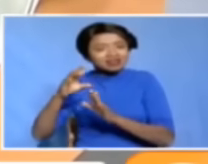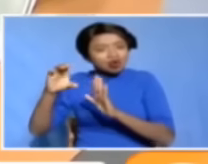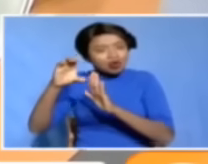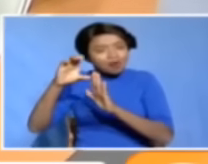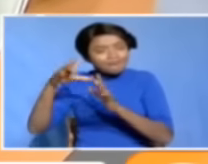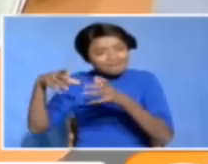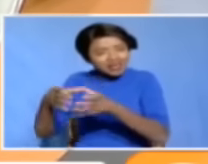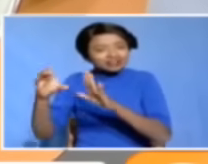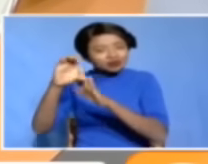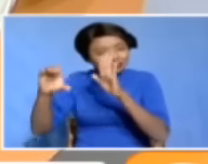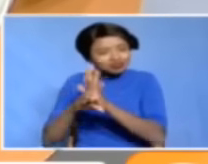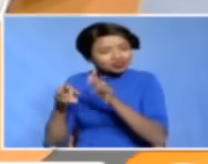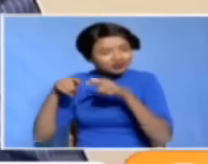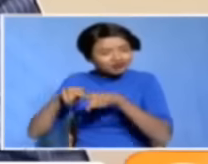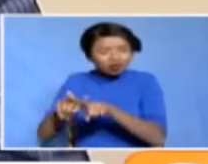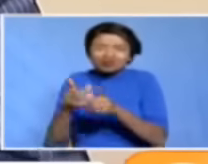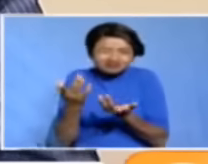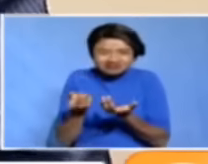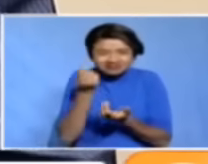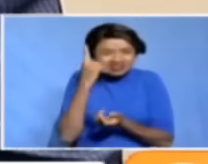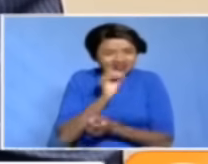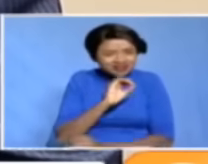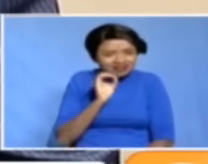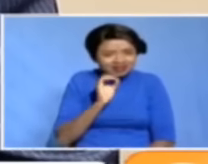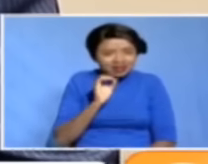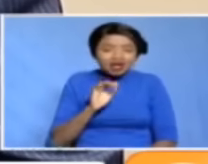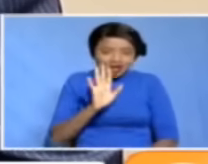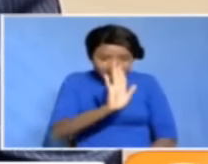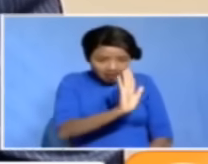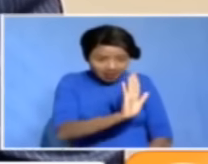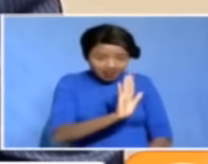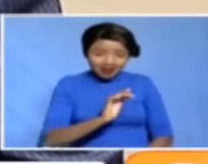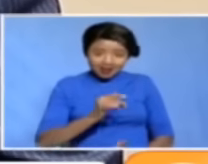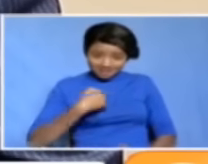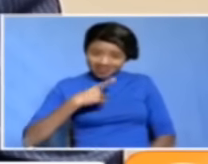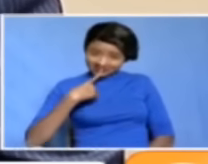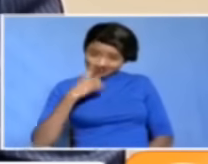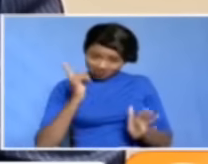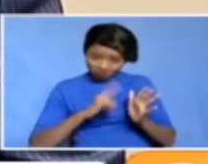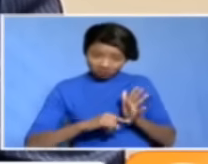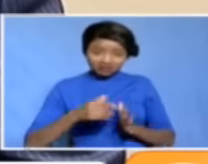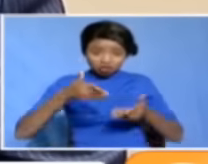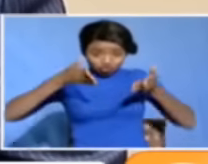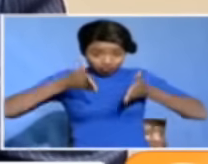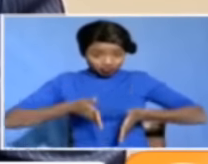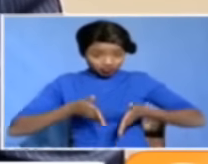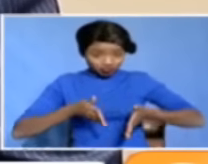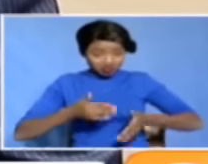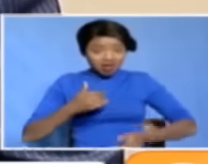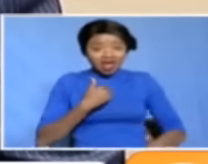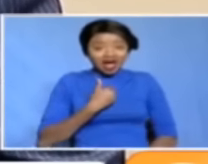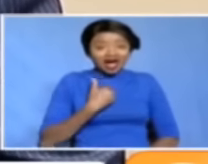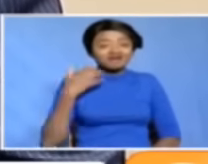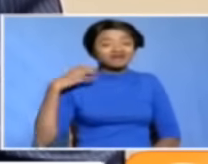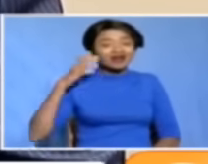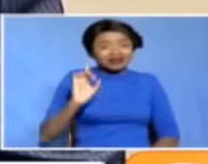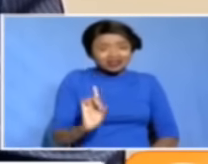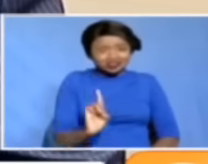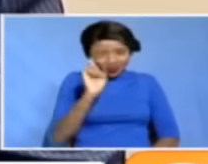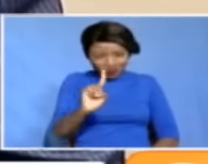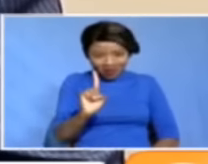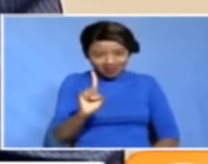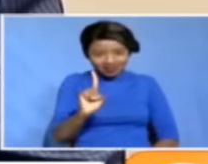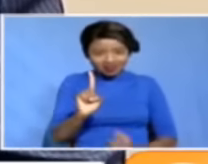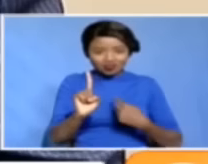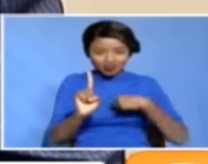is on course. What I'm telling you is this. We have a candidate, I told you, as of today. Right. The only candidate